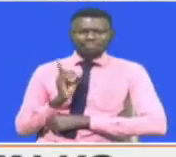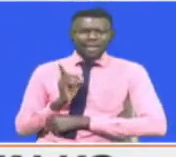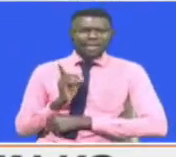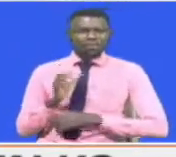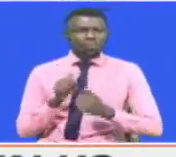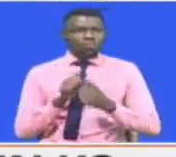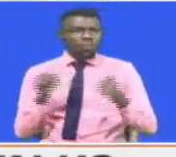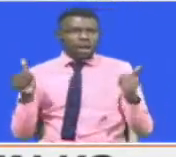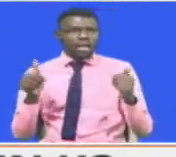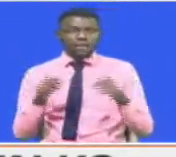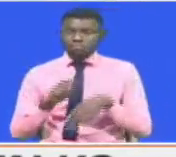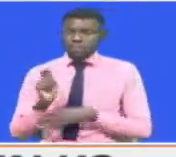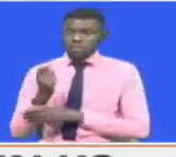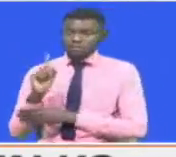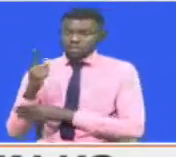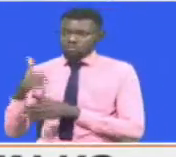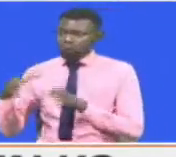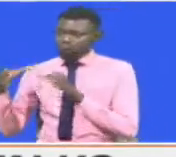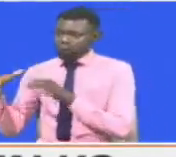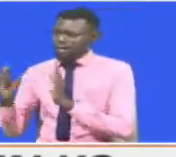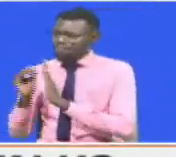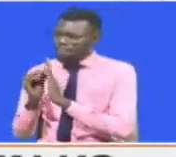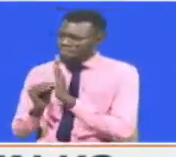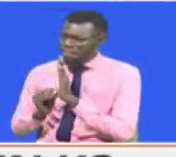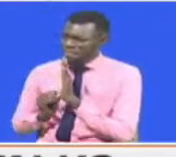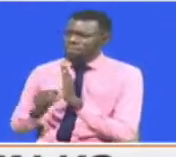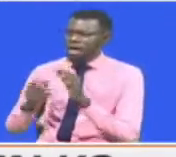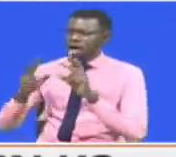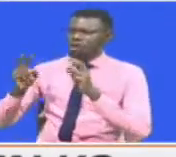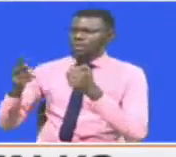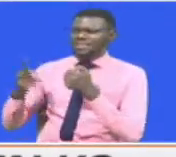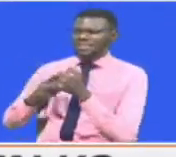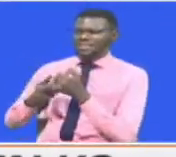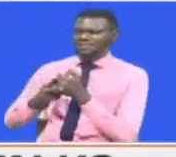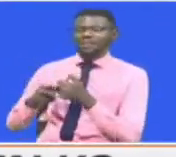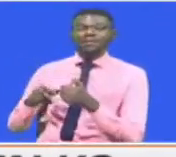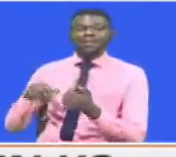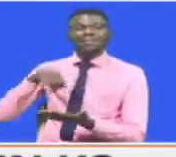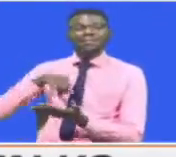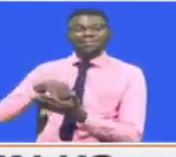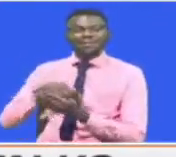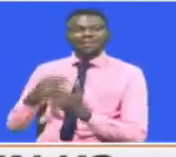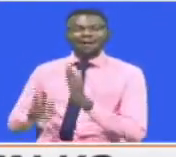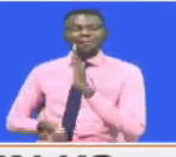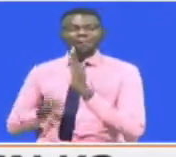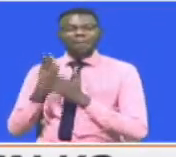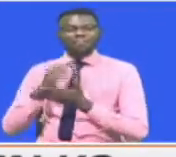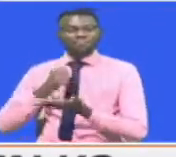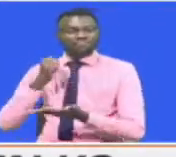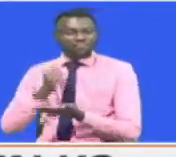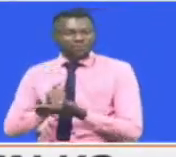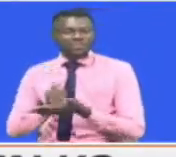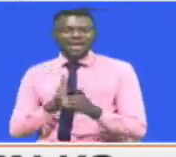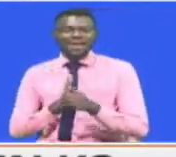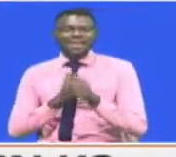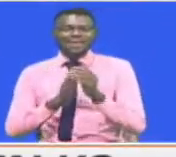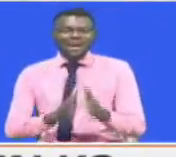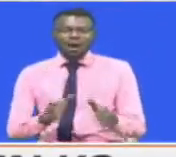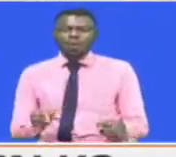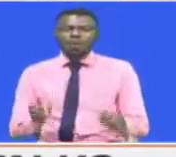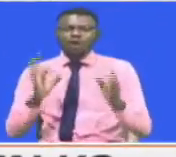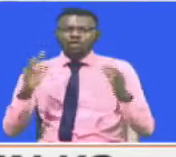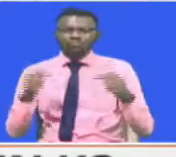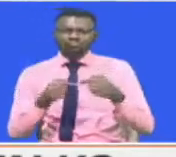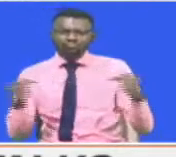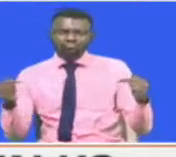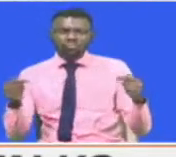Kenya Kwanza listed a total of 7 issues, including the creation of the office of the leader of the official opposition and the others as